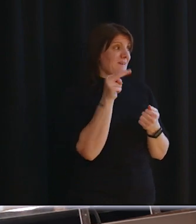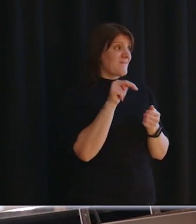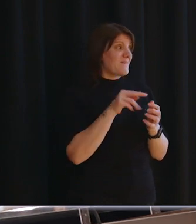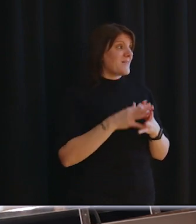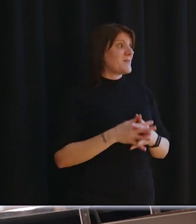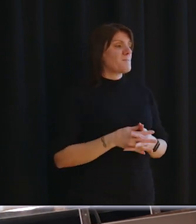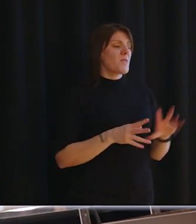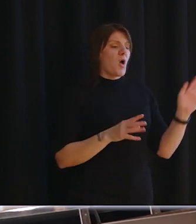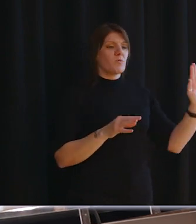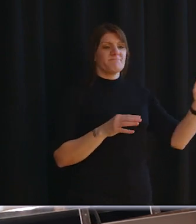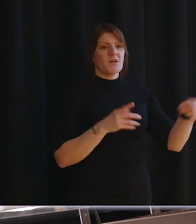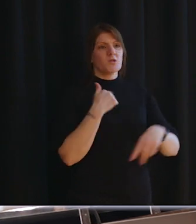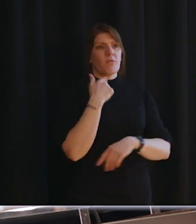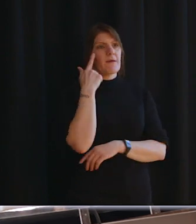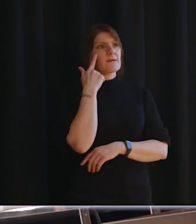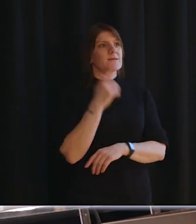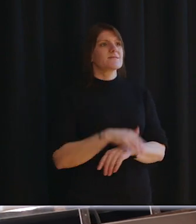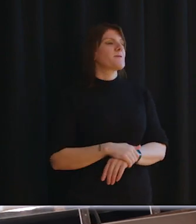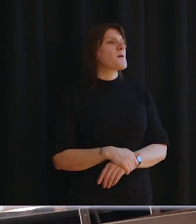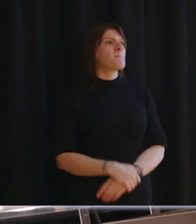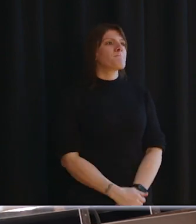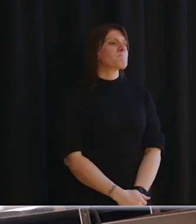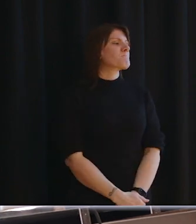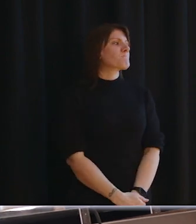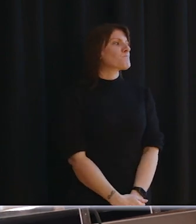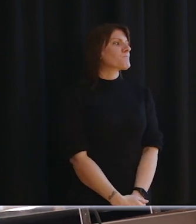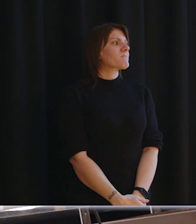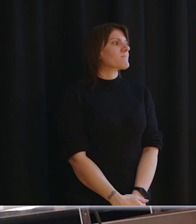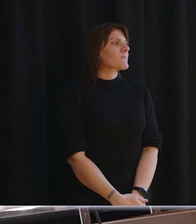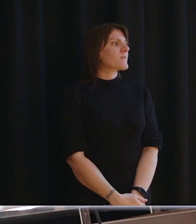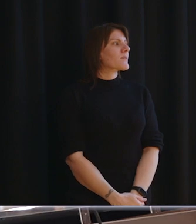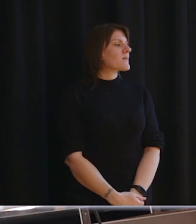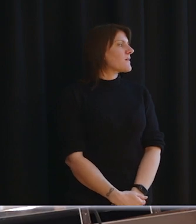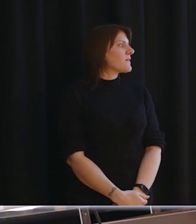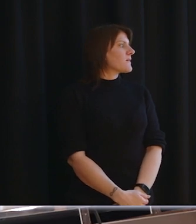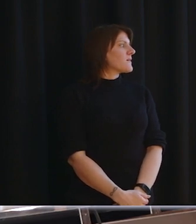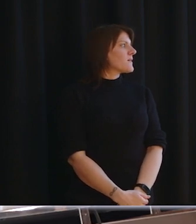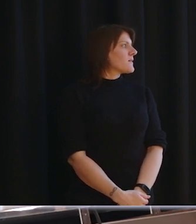You don't think it is? No.